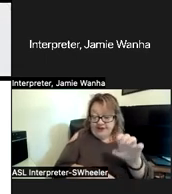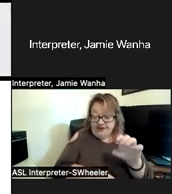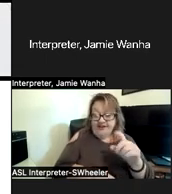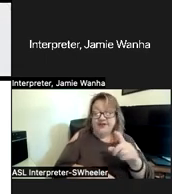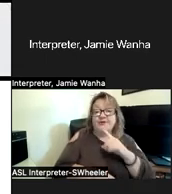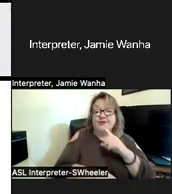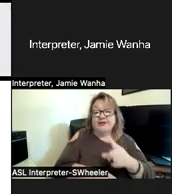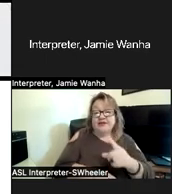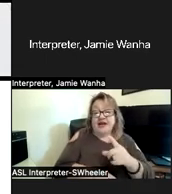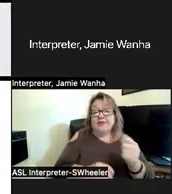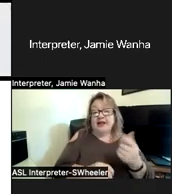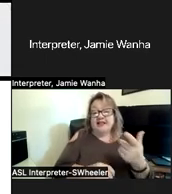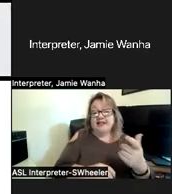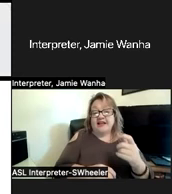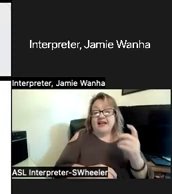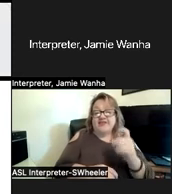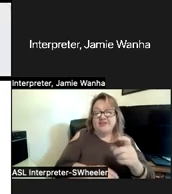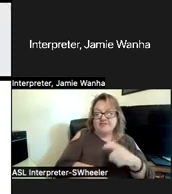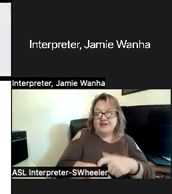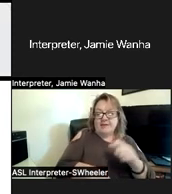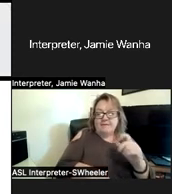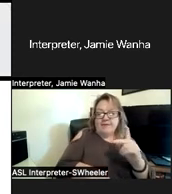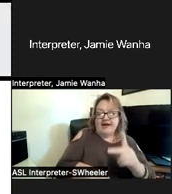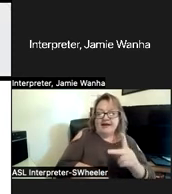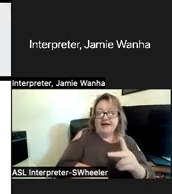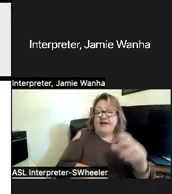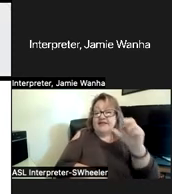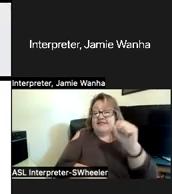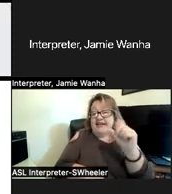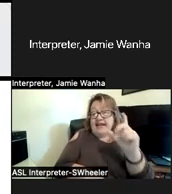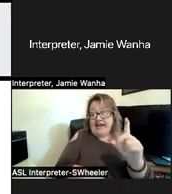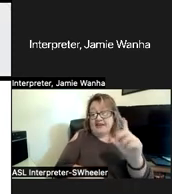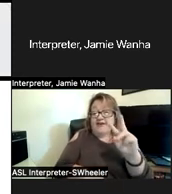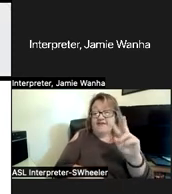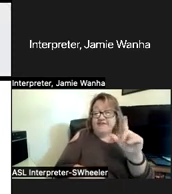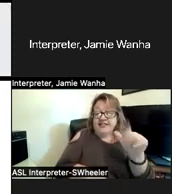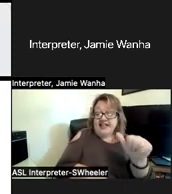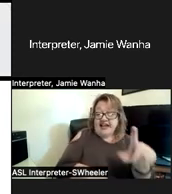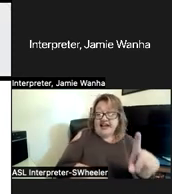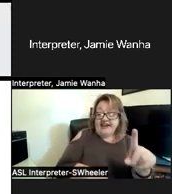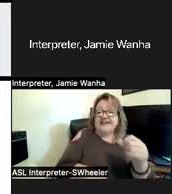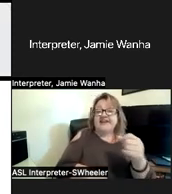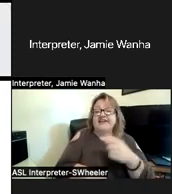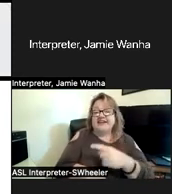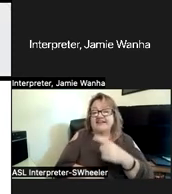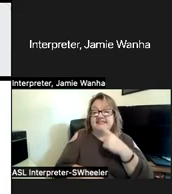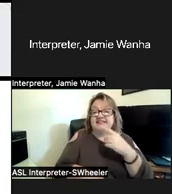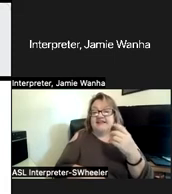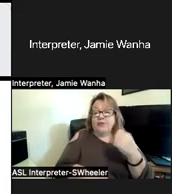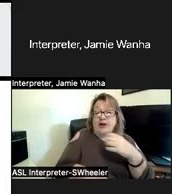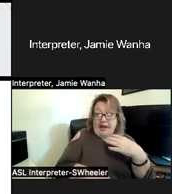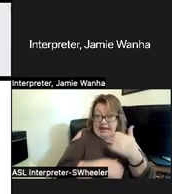I will get you a little time back for this. So San Diego VOAD is Voluntary Organizations Active in Disaster. We're a